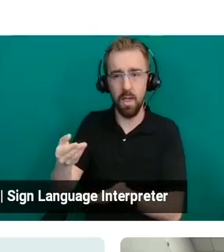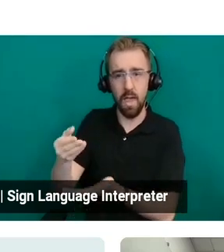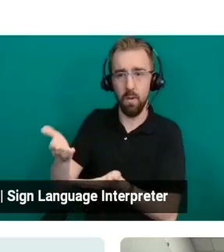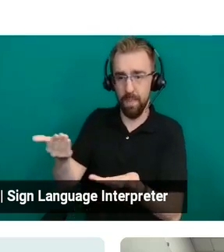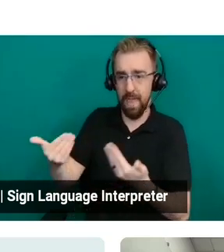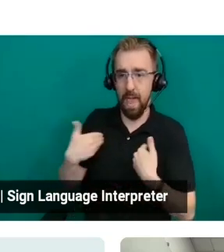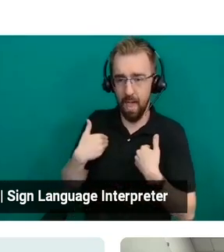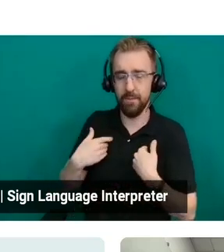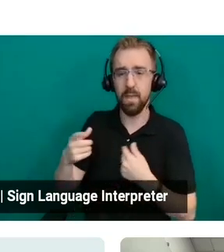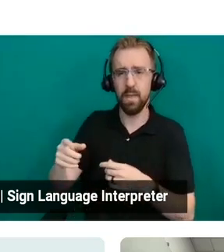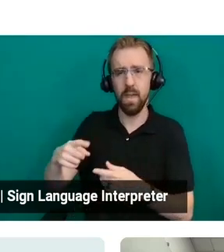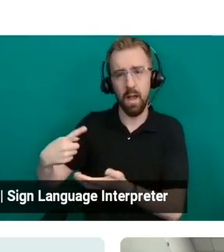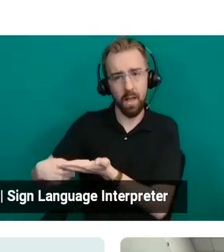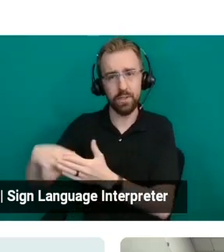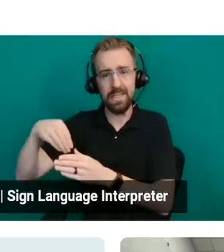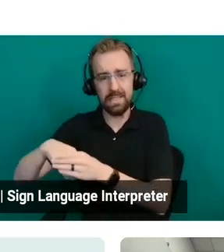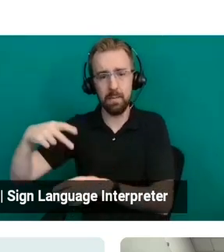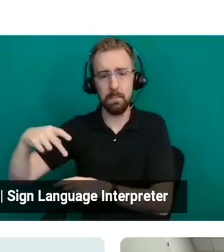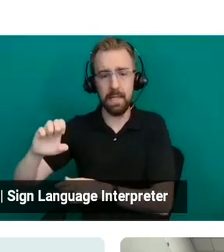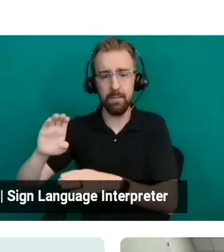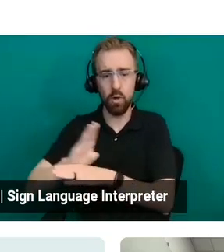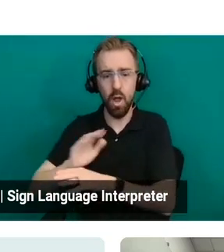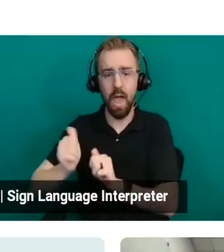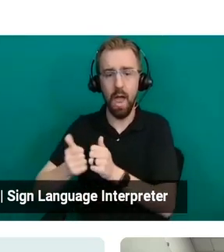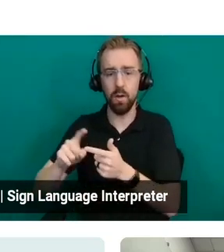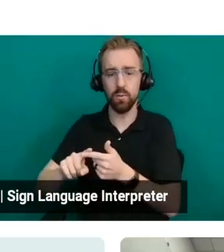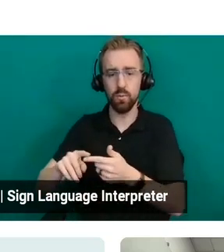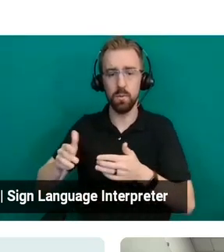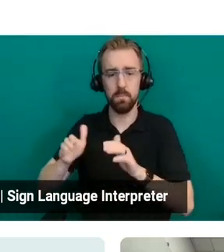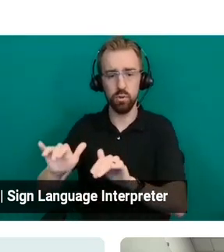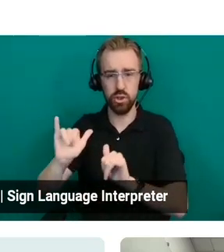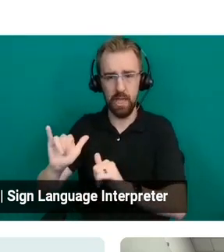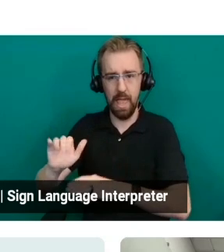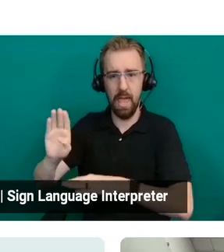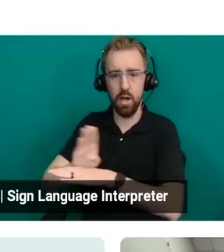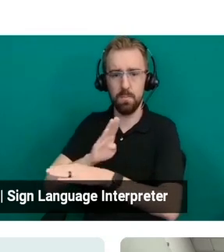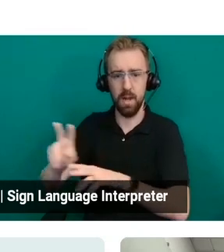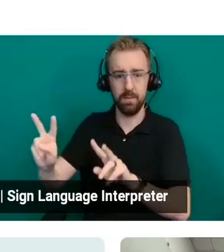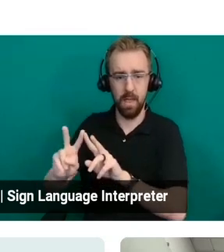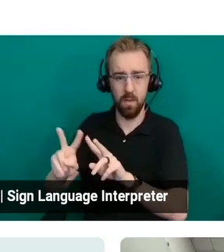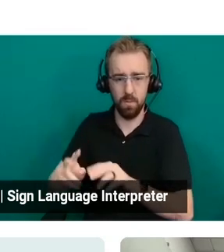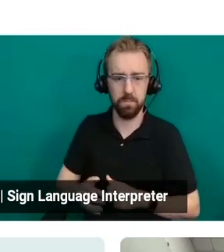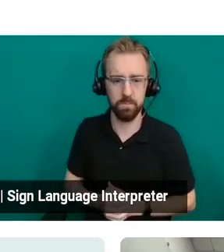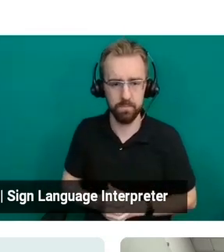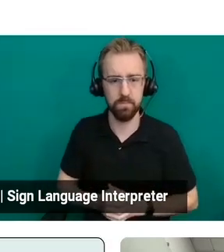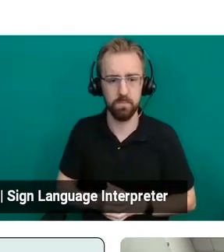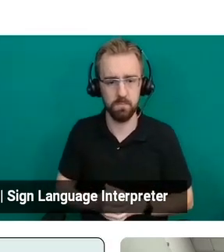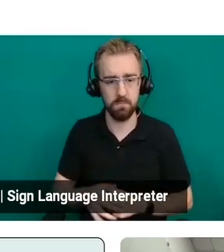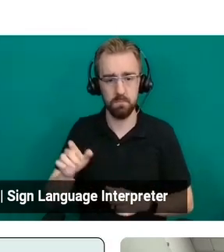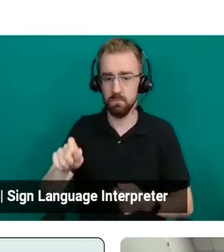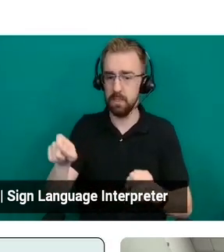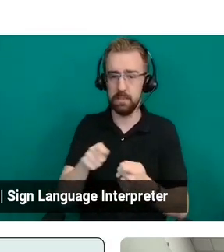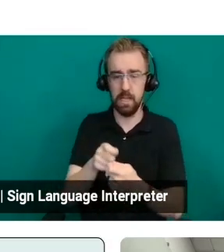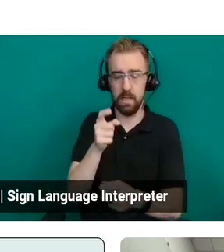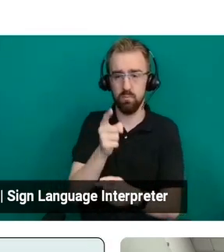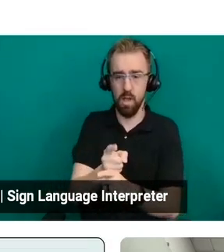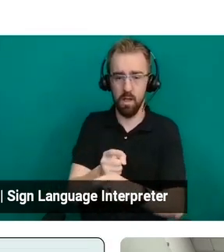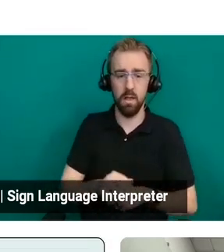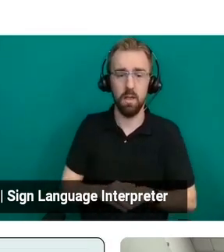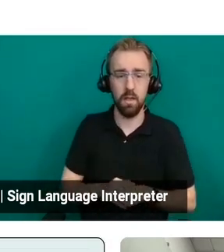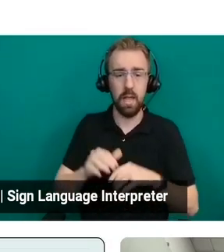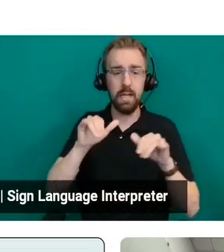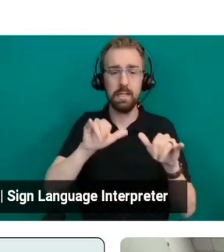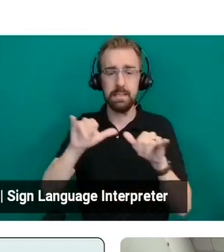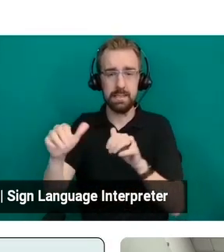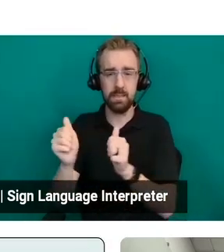conversations that happen inside PE firms is how to drive enterprise value. That is spot on and consistent